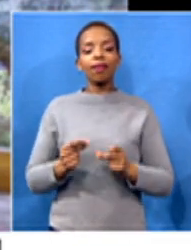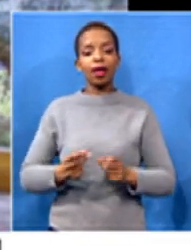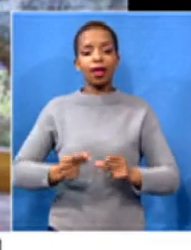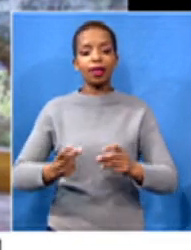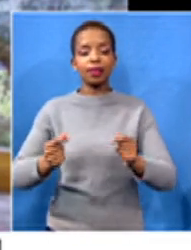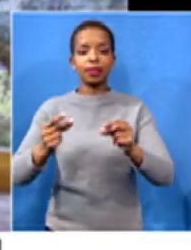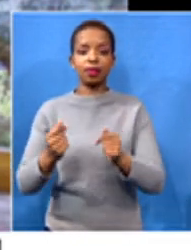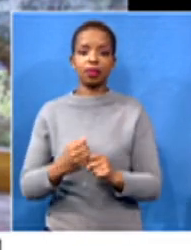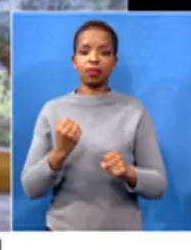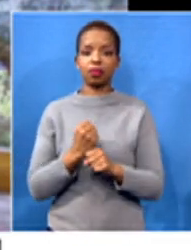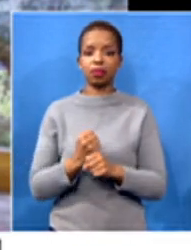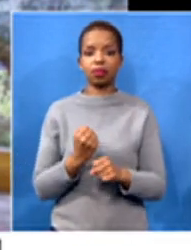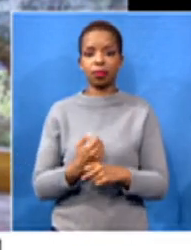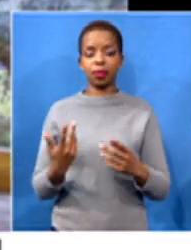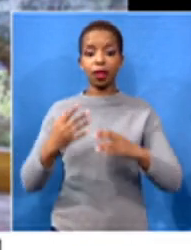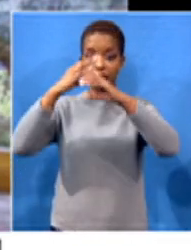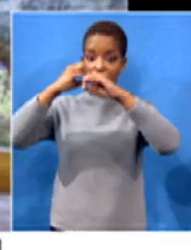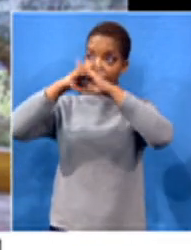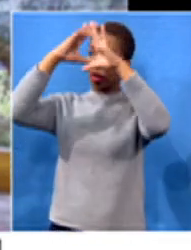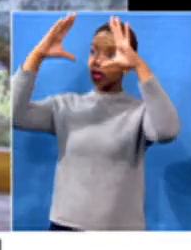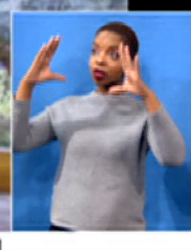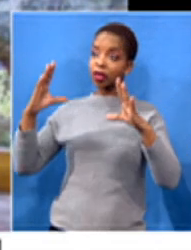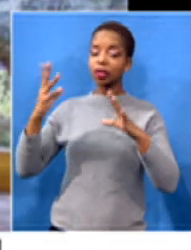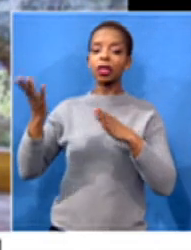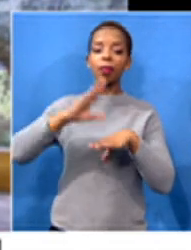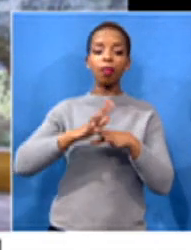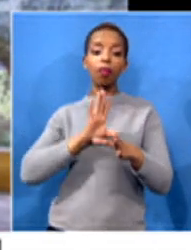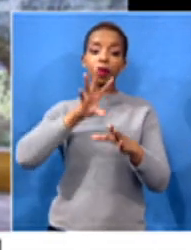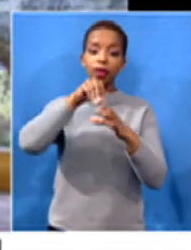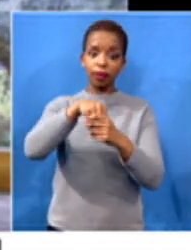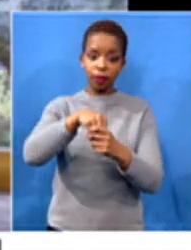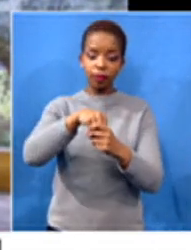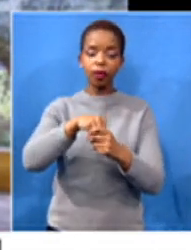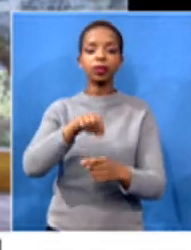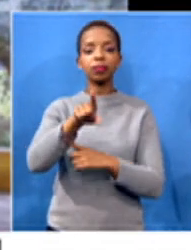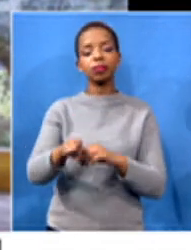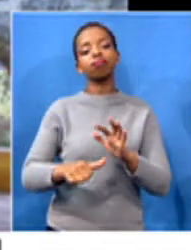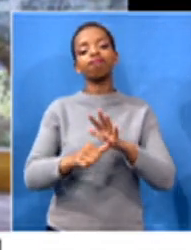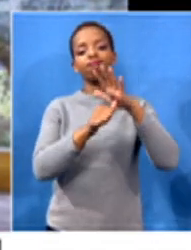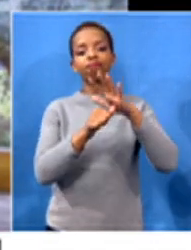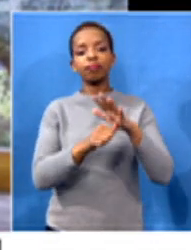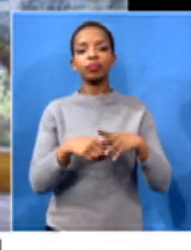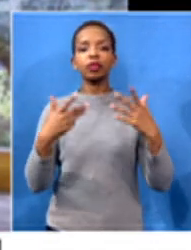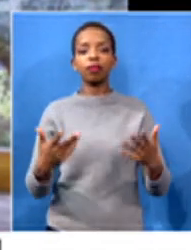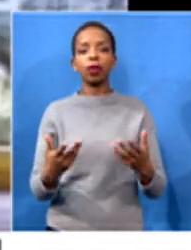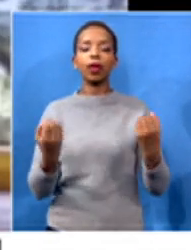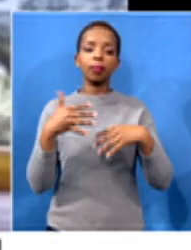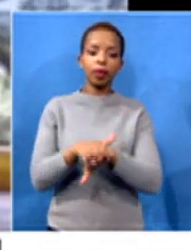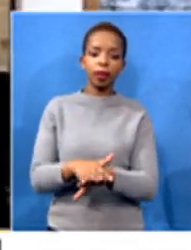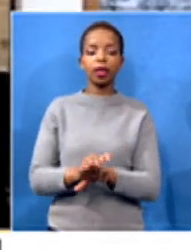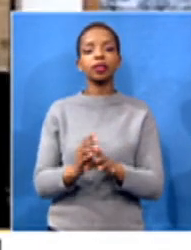more inclusion and more public involvement is also critical to improving education